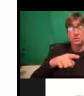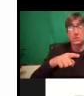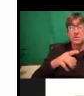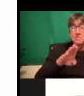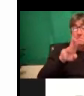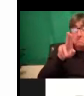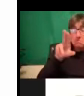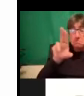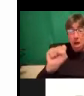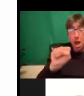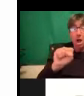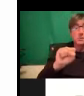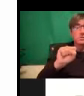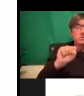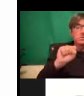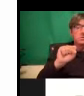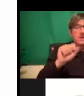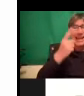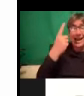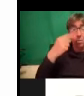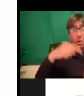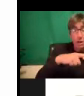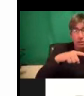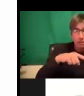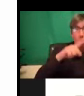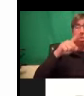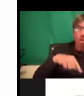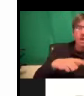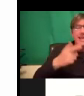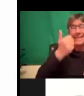particular one trip on a commuter rail, there is significant variation.